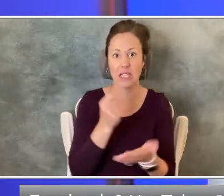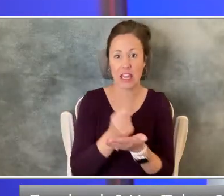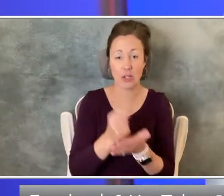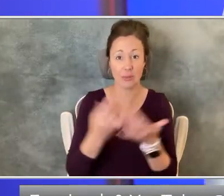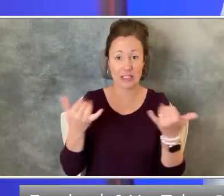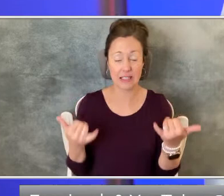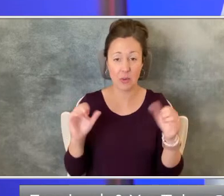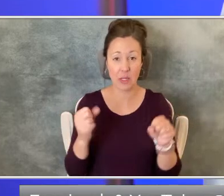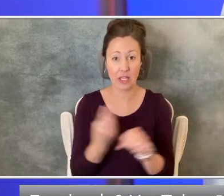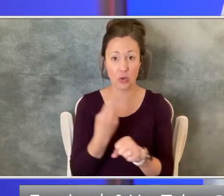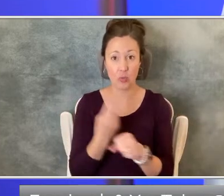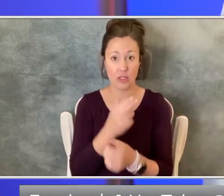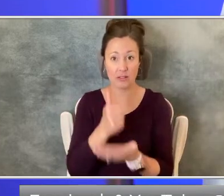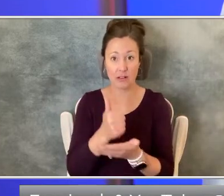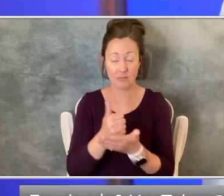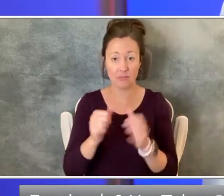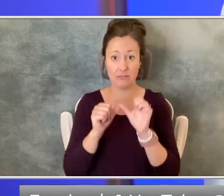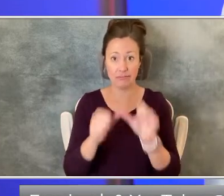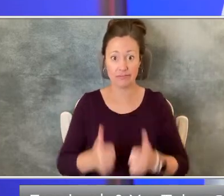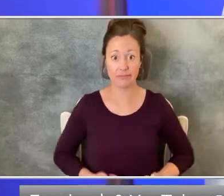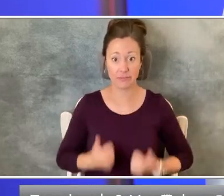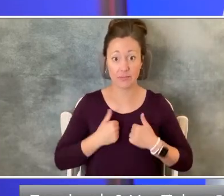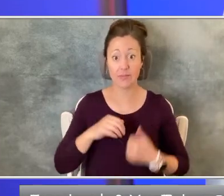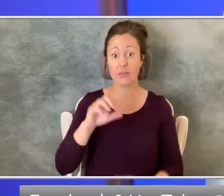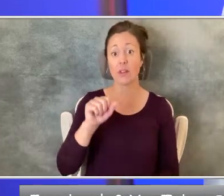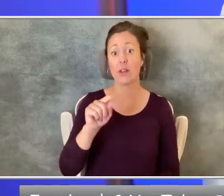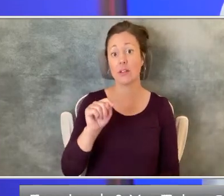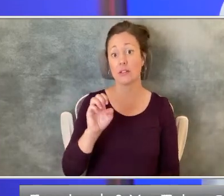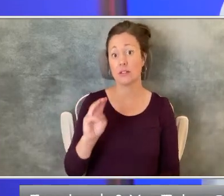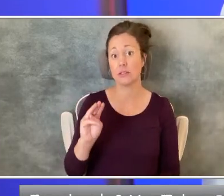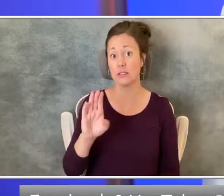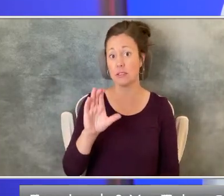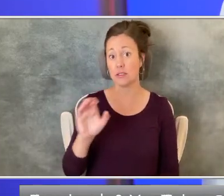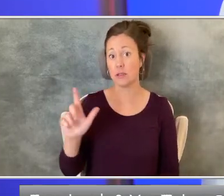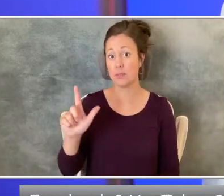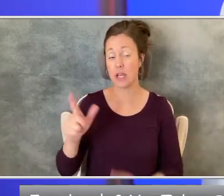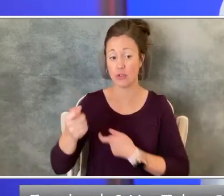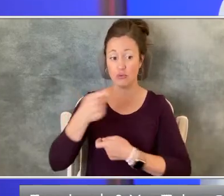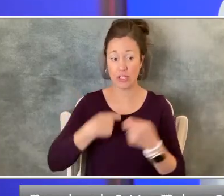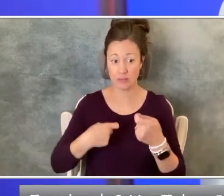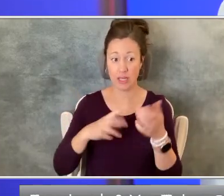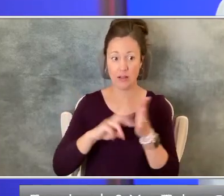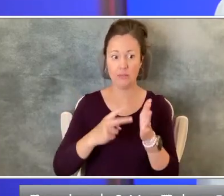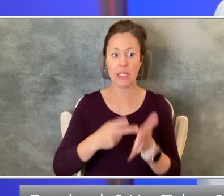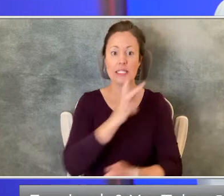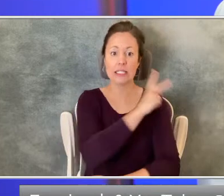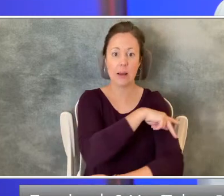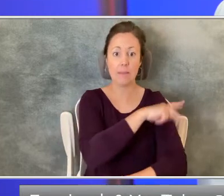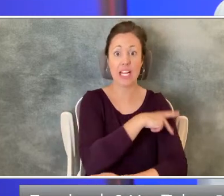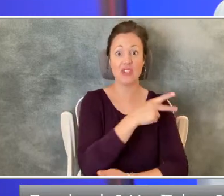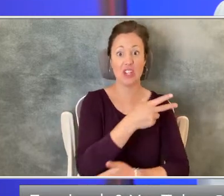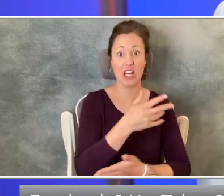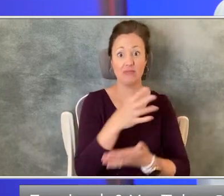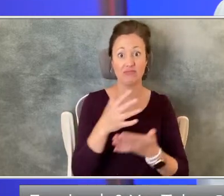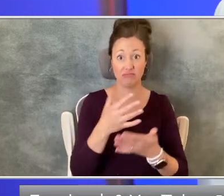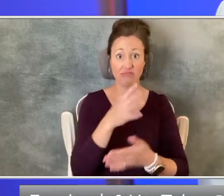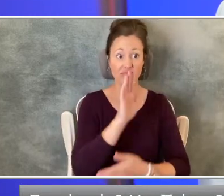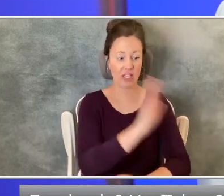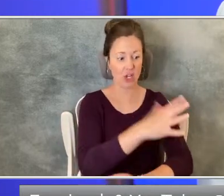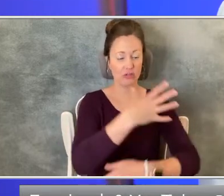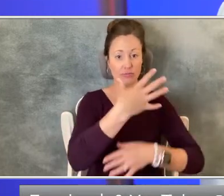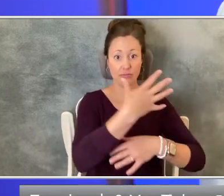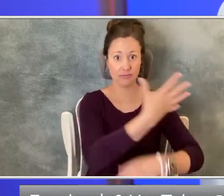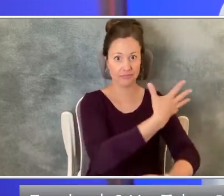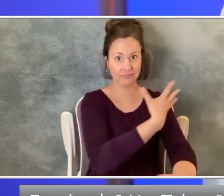employed. Stem cell transplant, taking the patients, collecting their stem cells, freezing them, and giving them intensive chemotherapy to